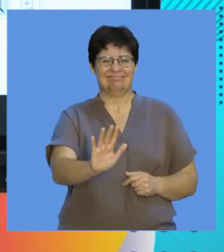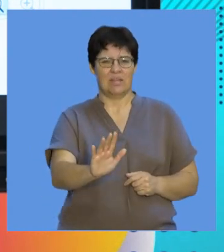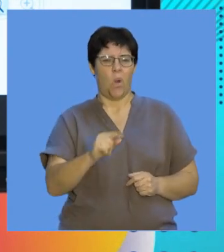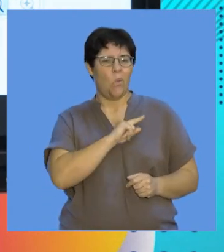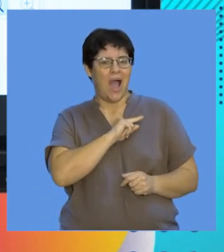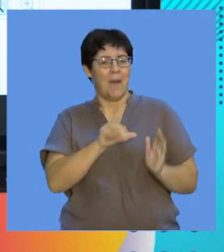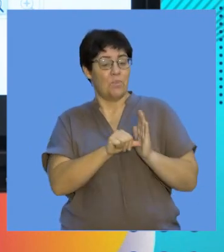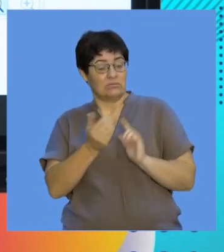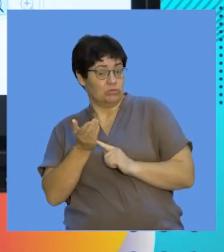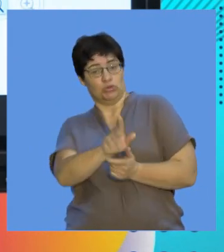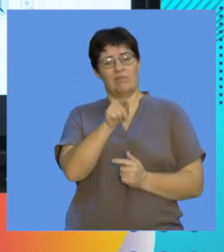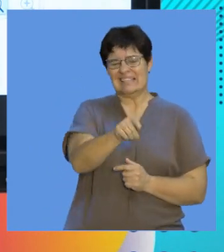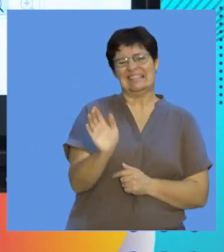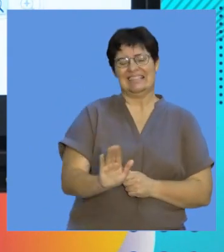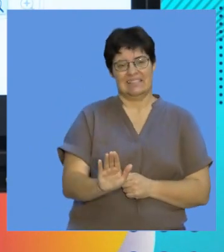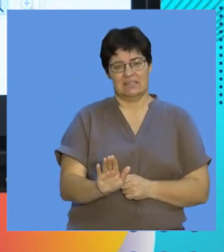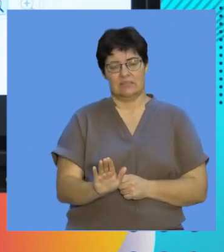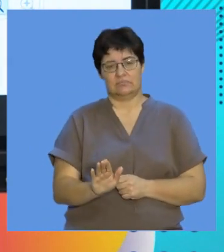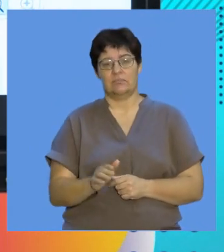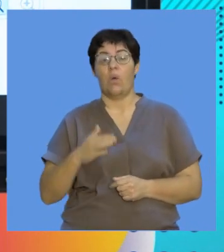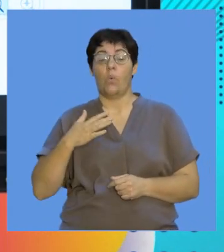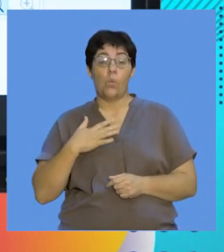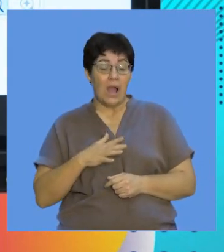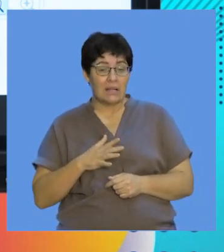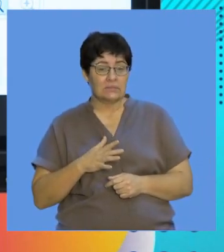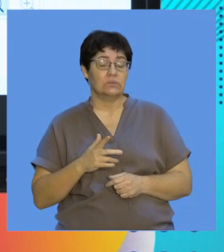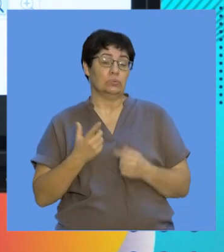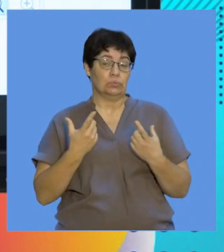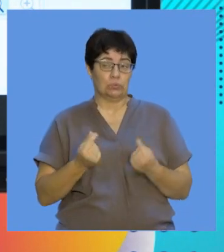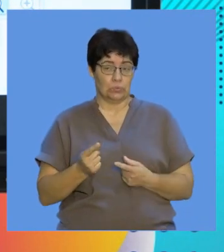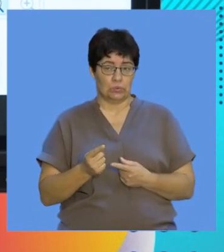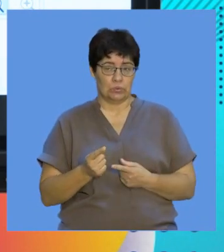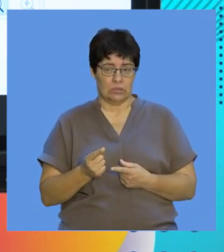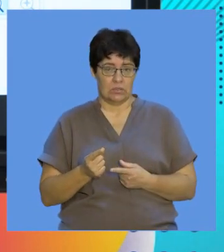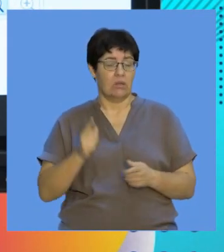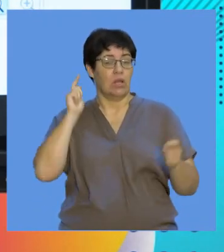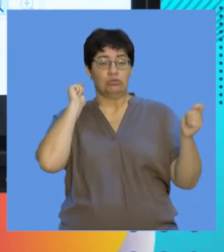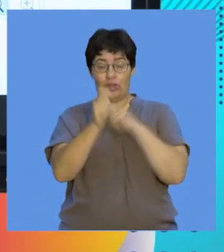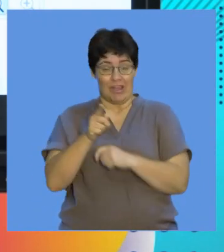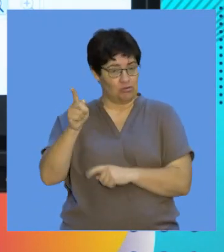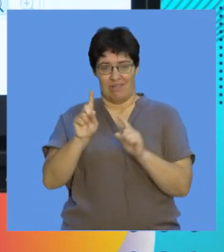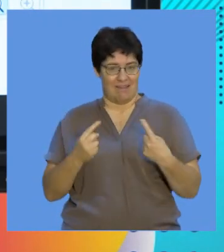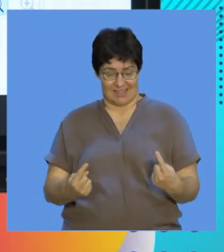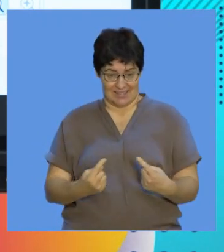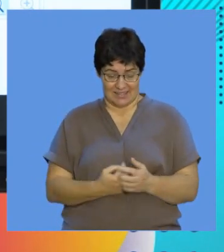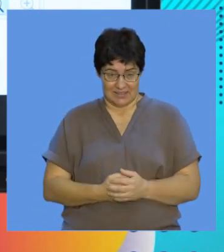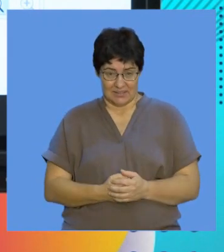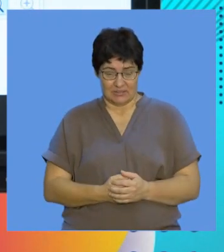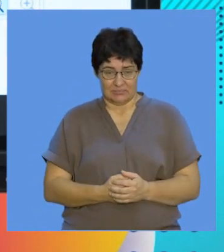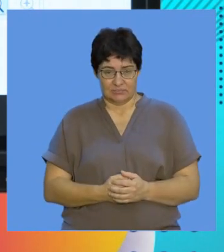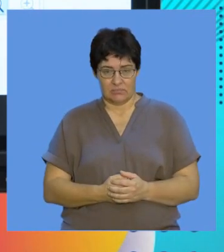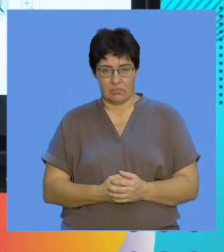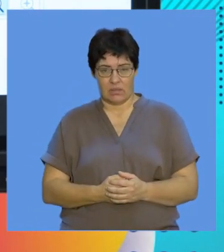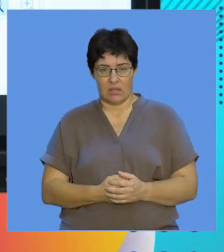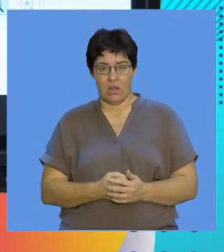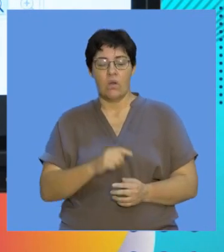you. What we're doing by default, I can't actually change it on this, is that we're taking to the